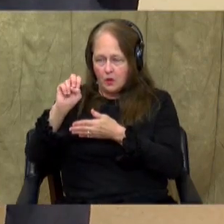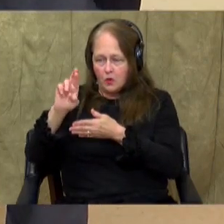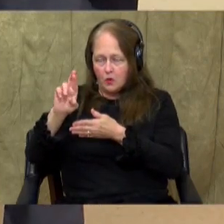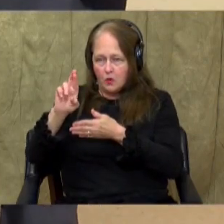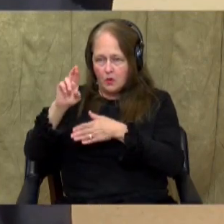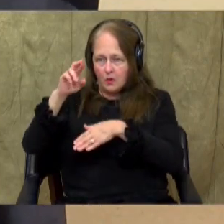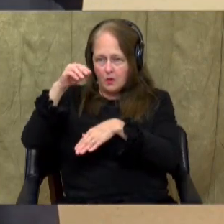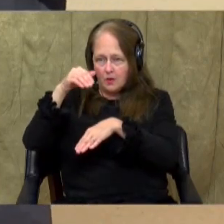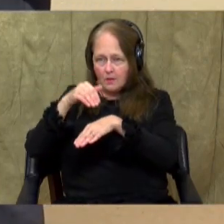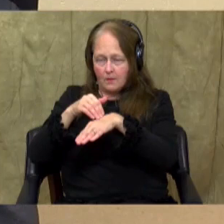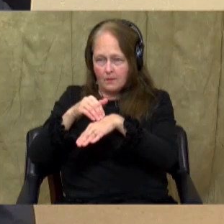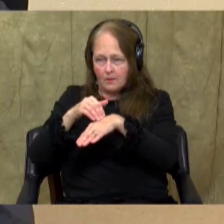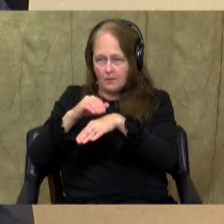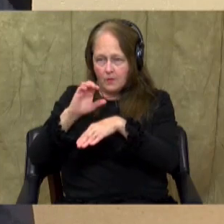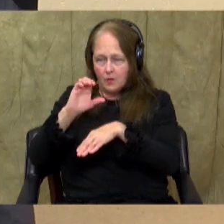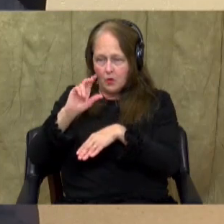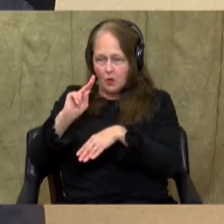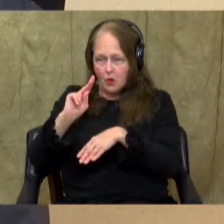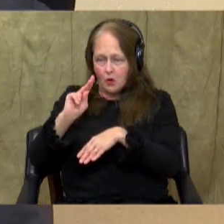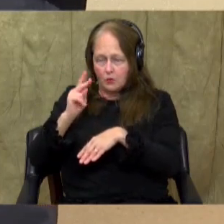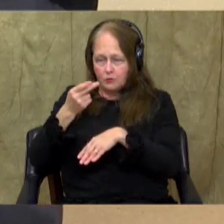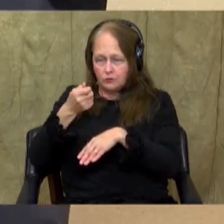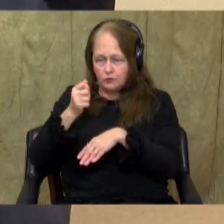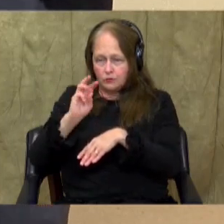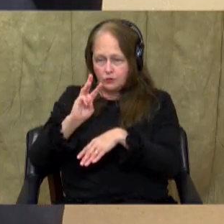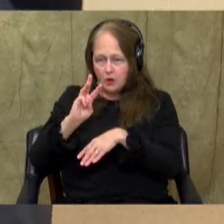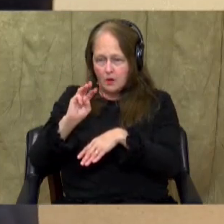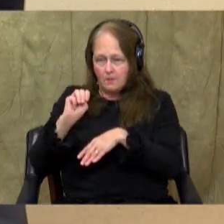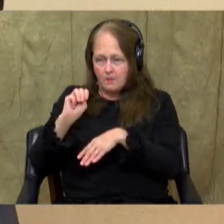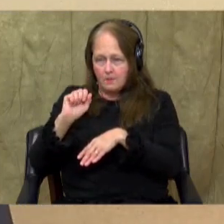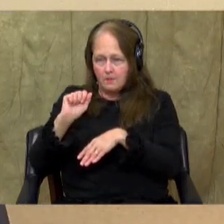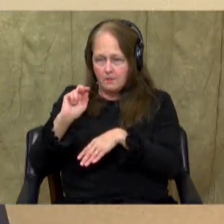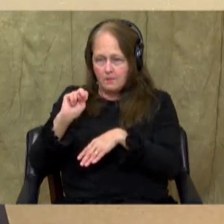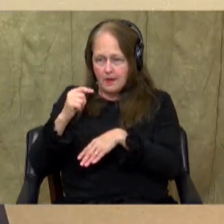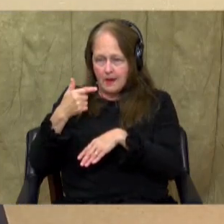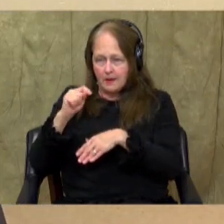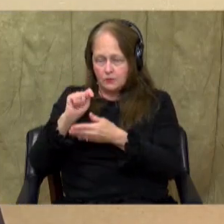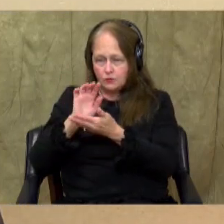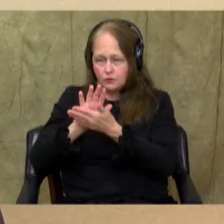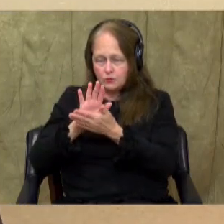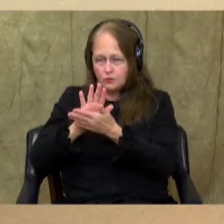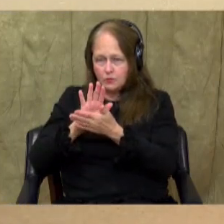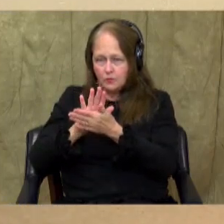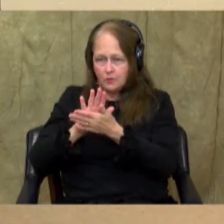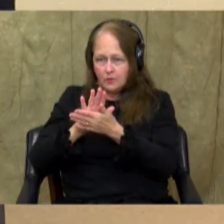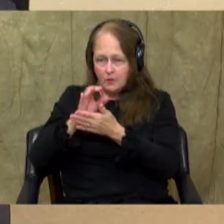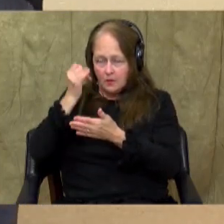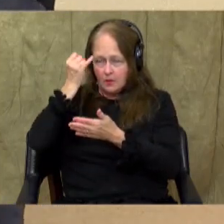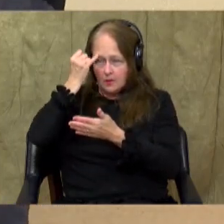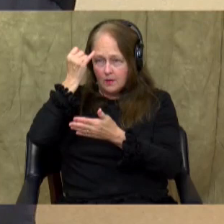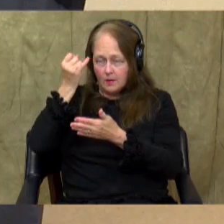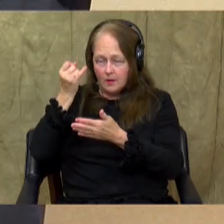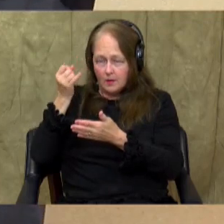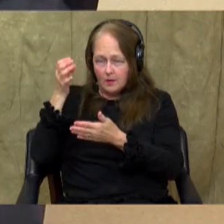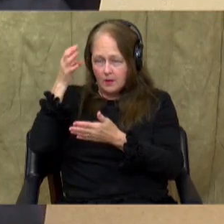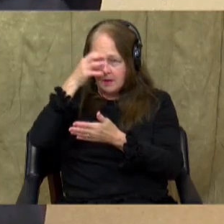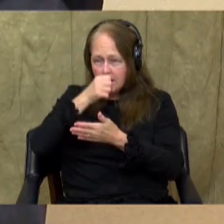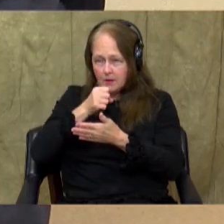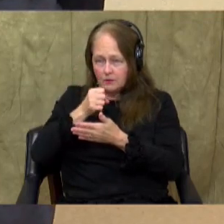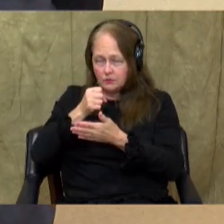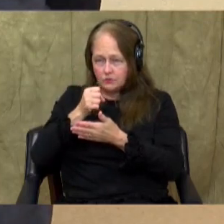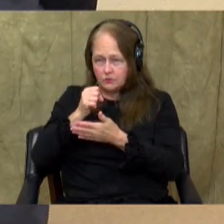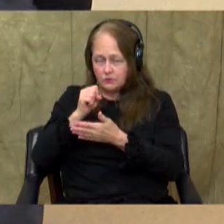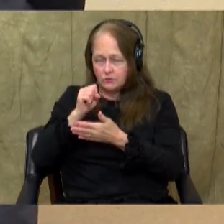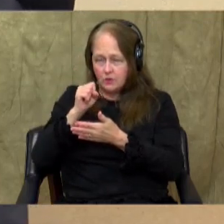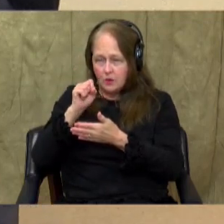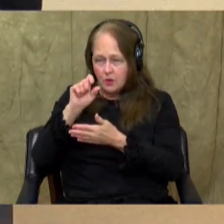at Clark Shaw Magnet School. And clue number 1, remember the idea here is to try to guess the location in as few